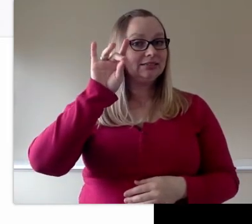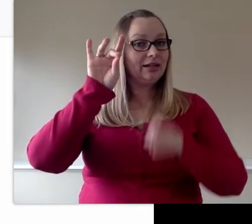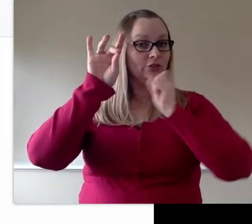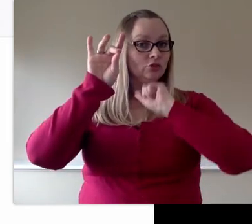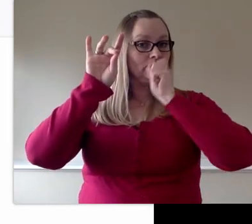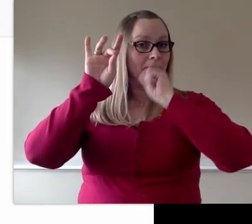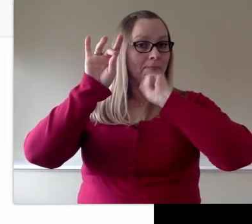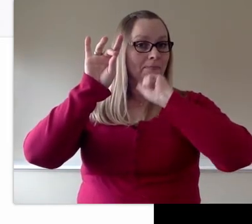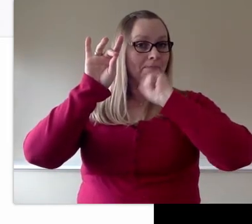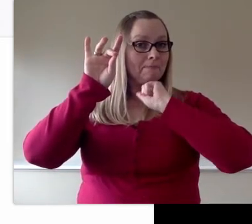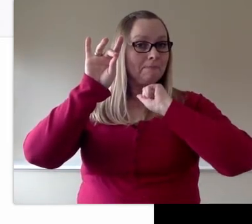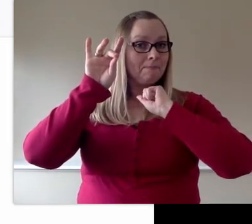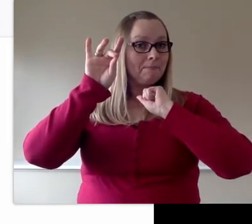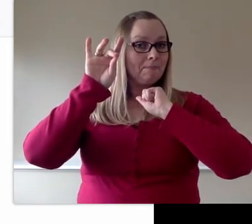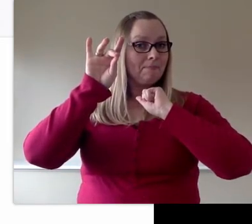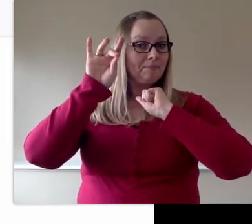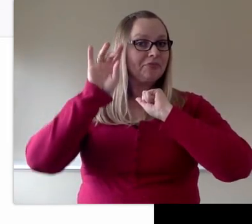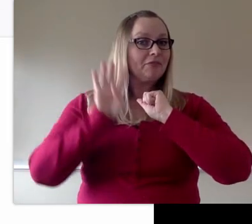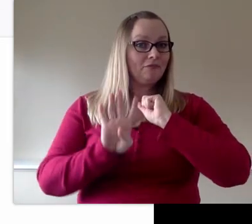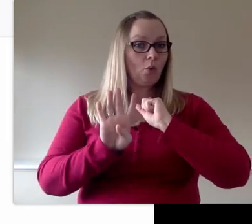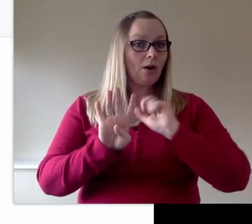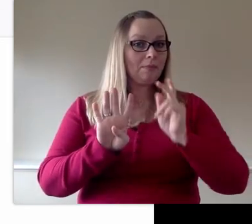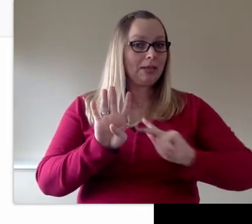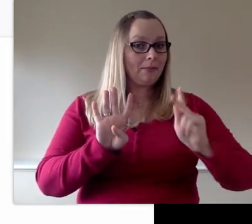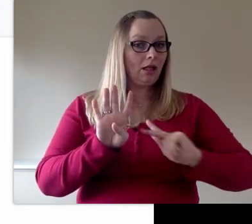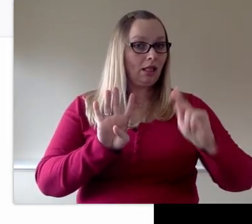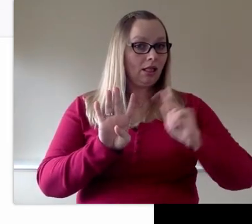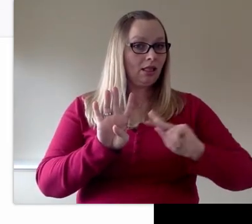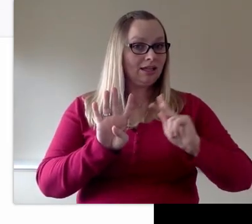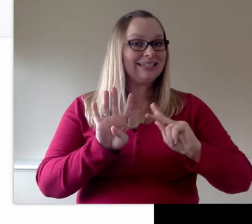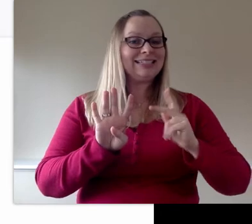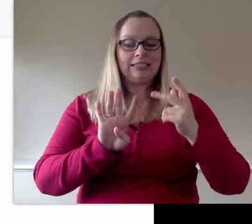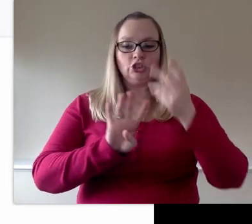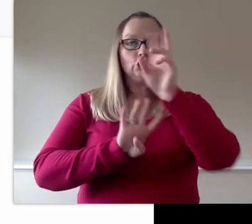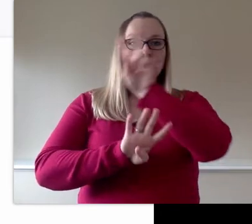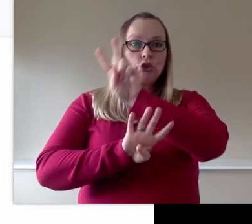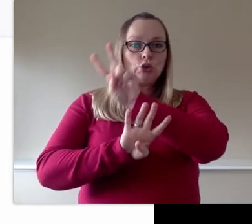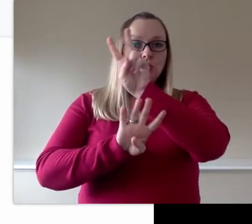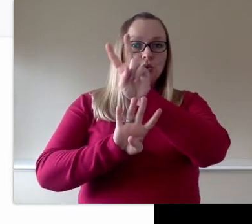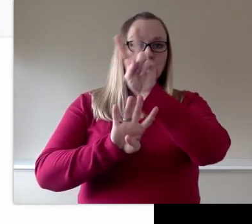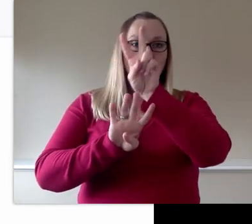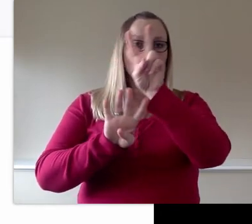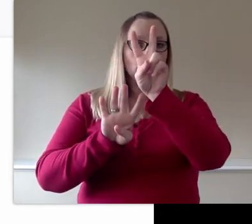cream cones up here, are 4 people, and they're each going to get 2.